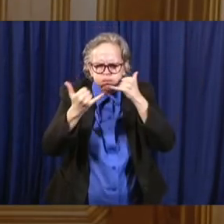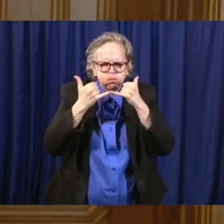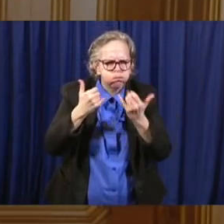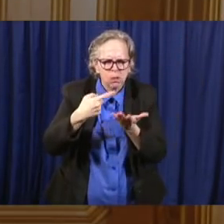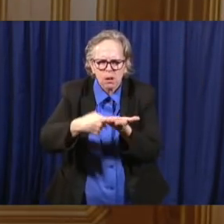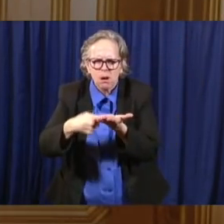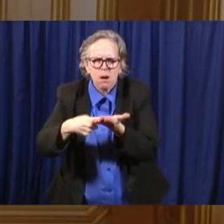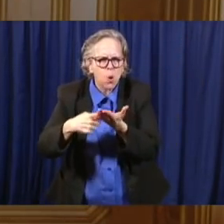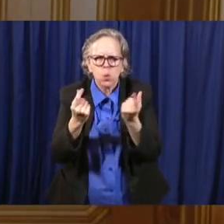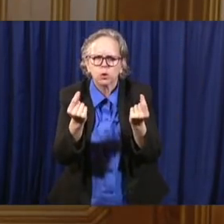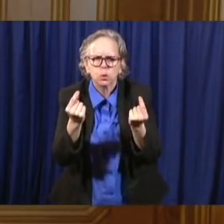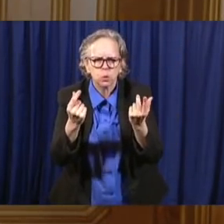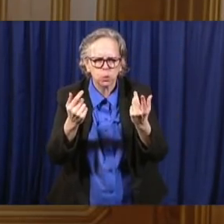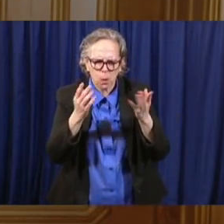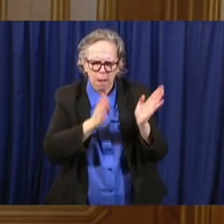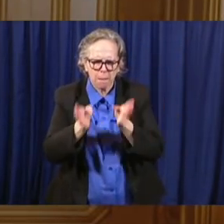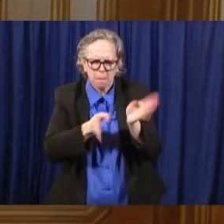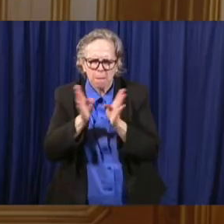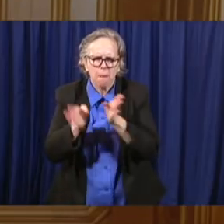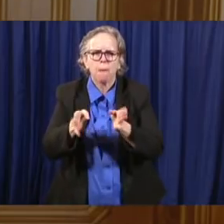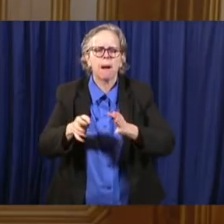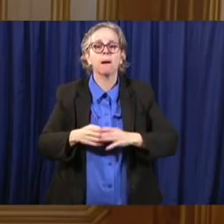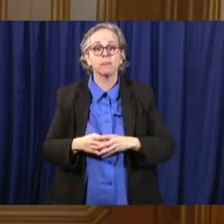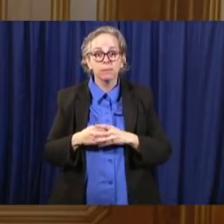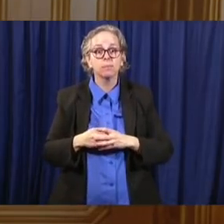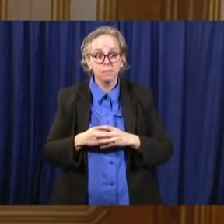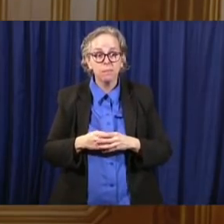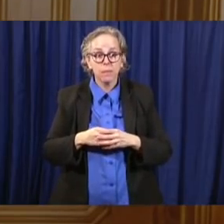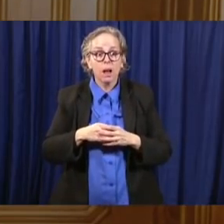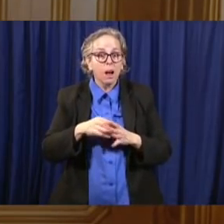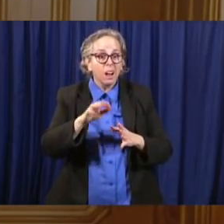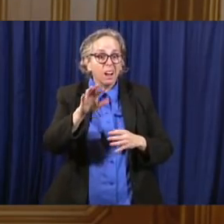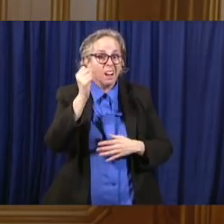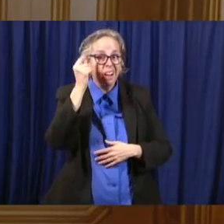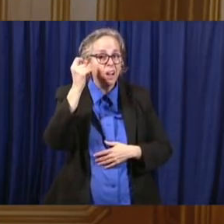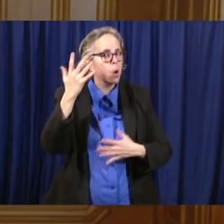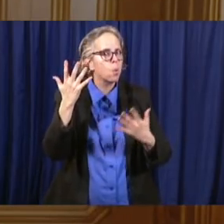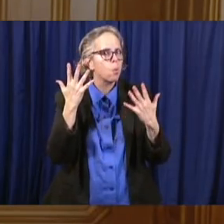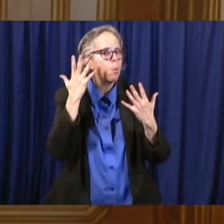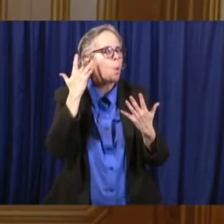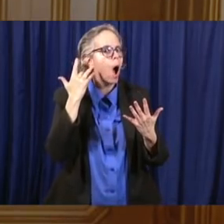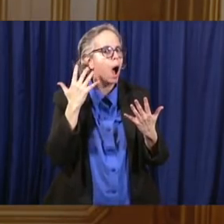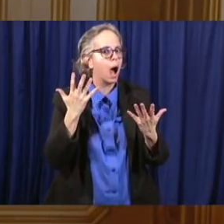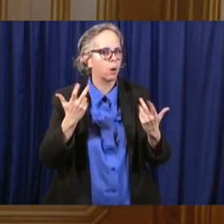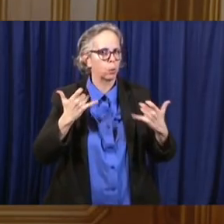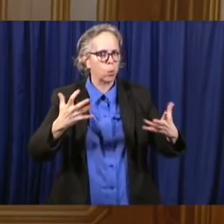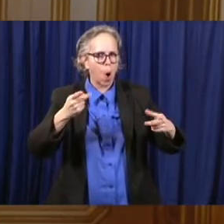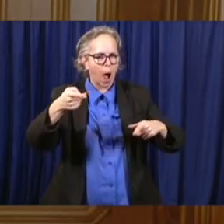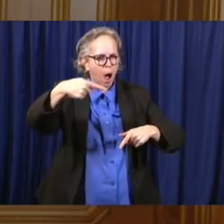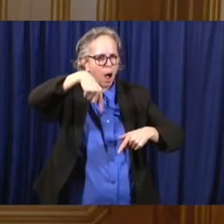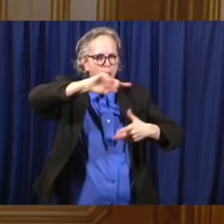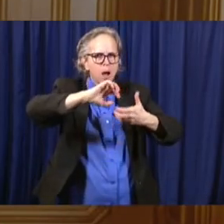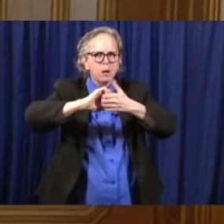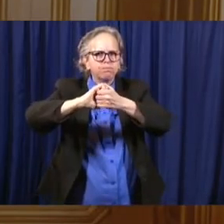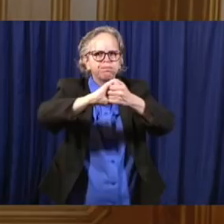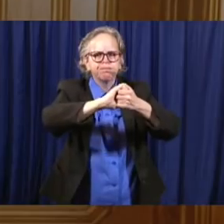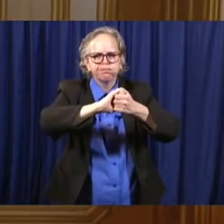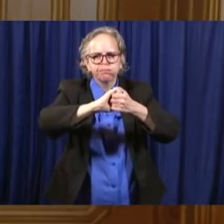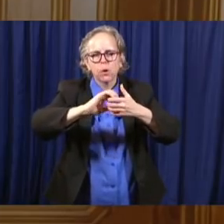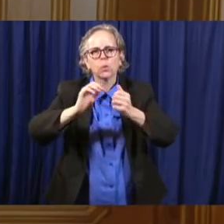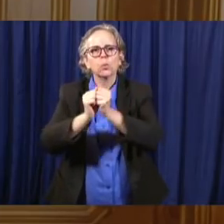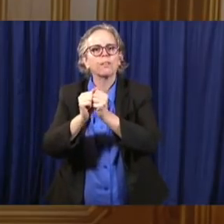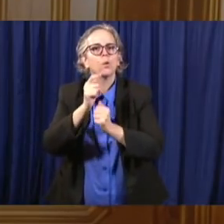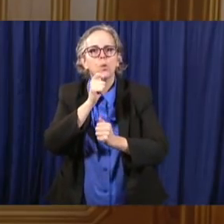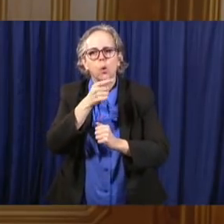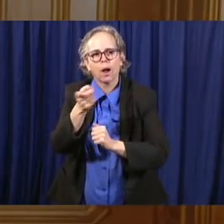what we're trying to do is pull people together in communities, making sure the hospitals